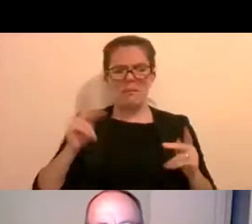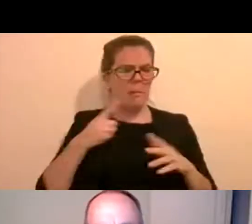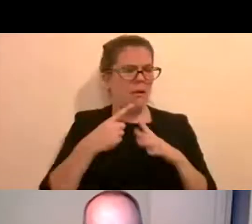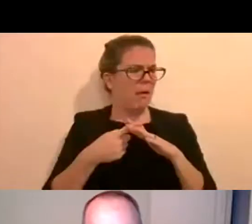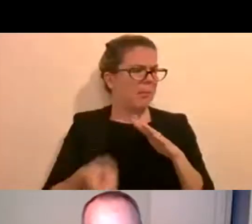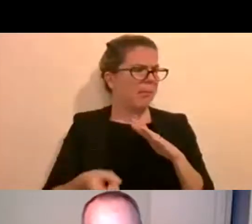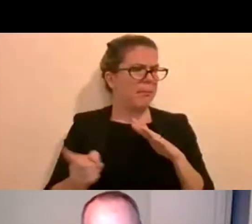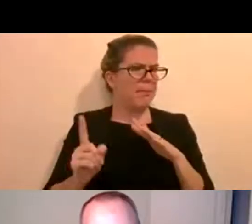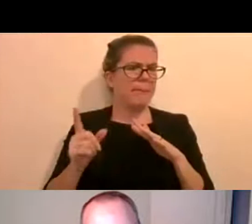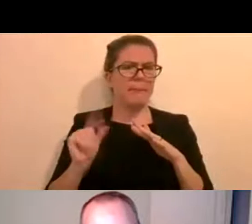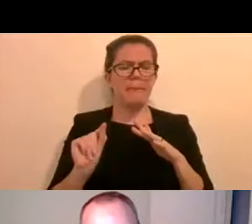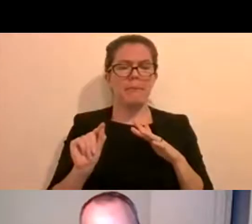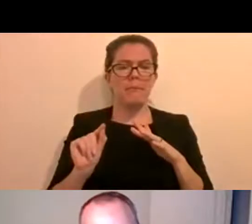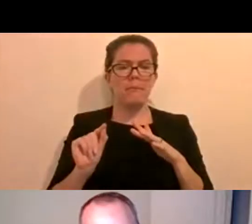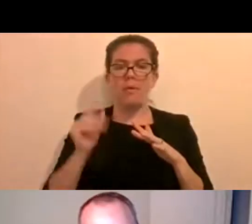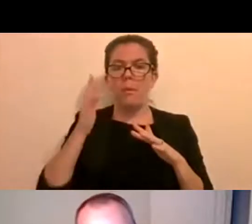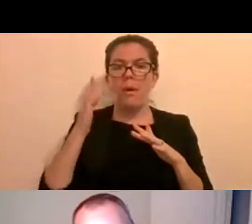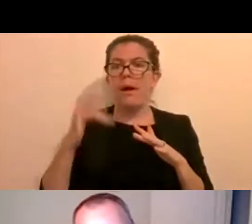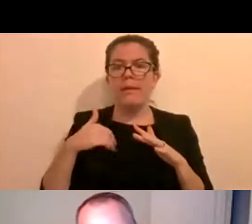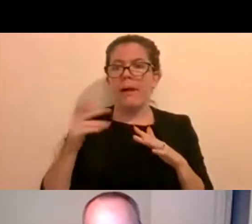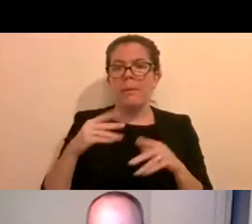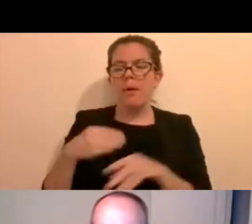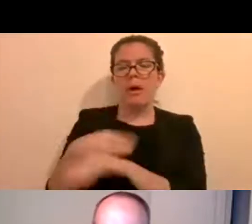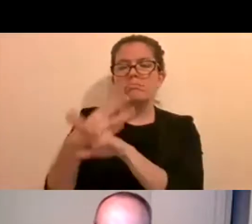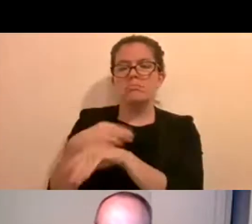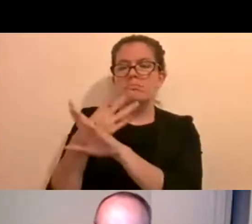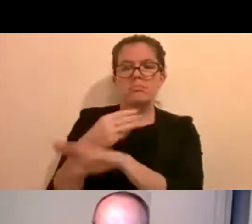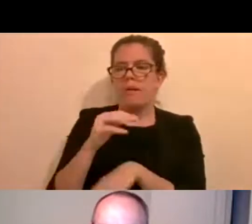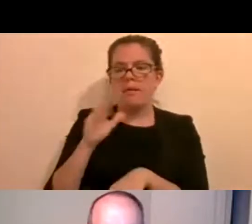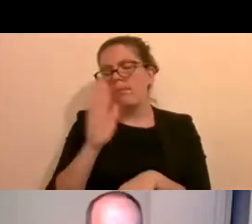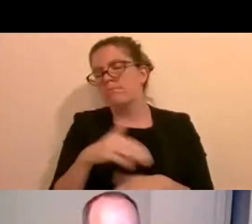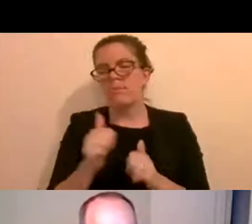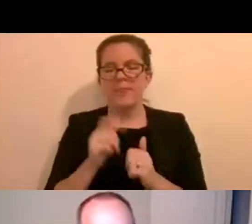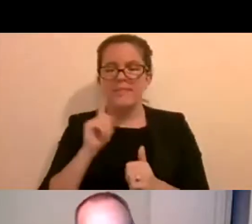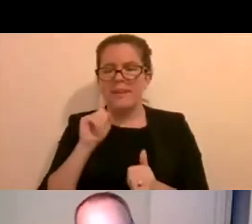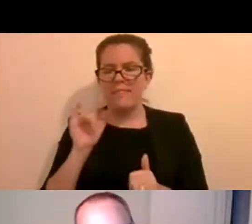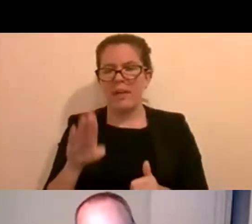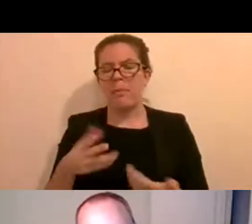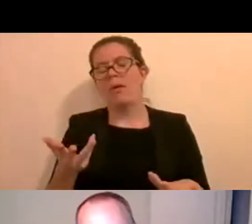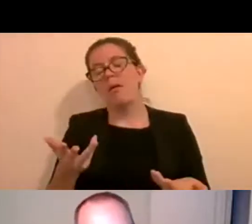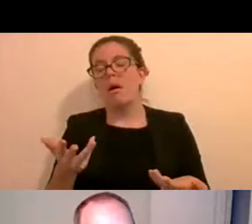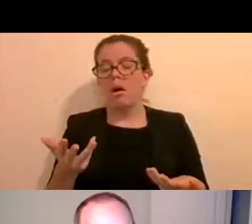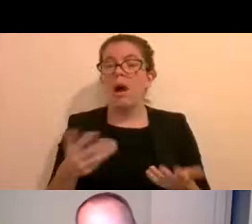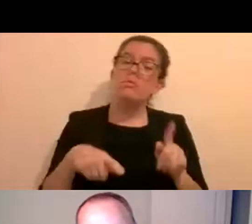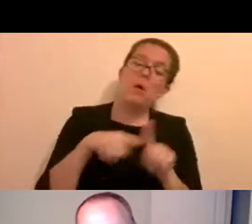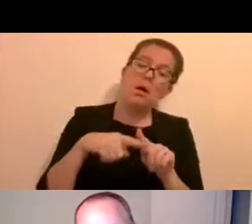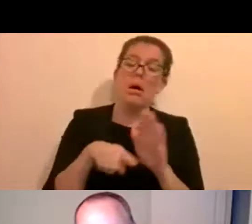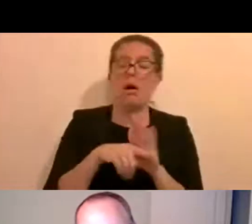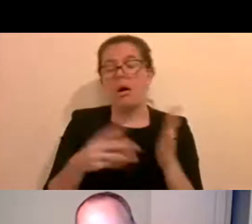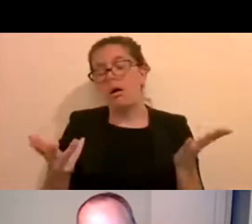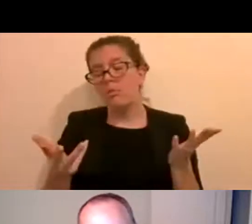And so that became sort of again a positive thing and a challenge. This is all moving into the transition. The